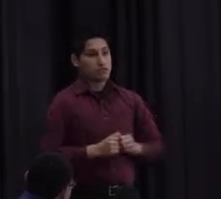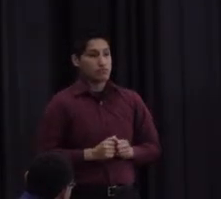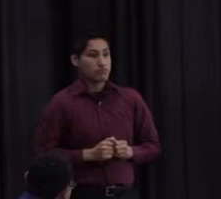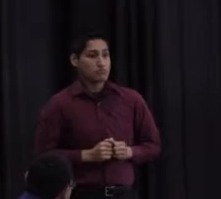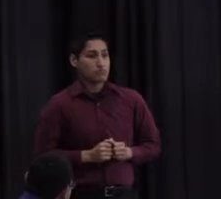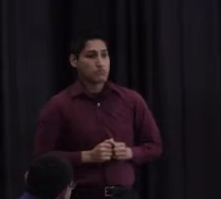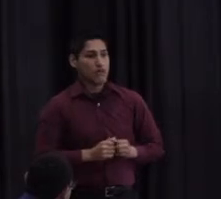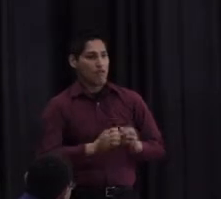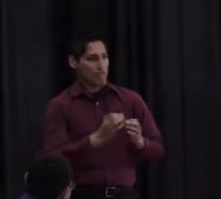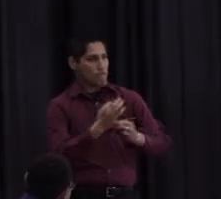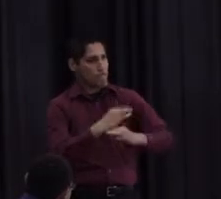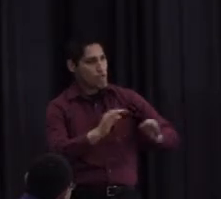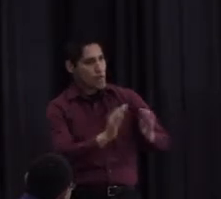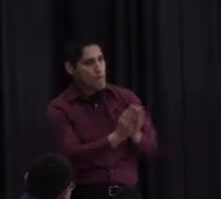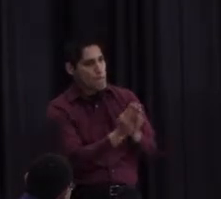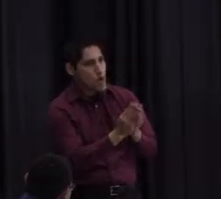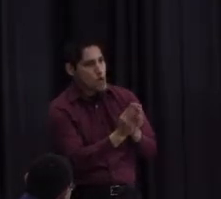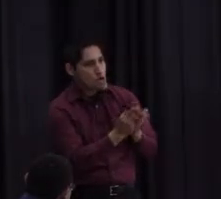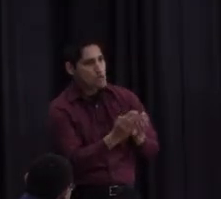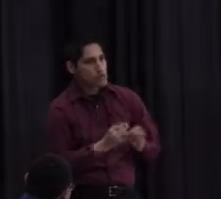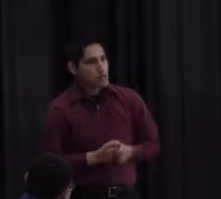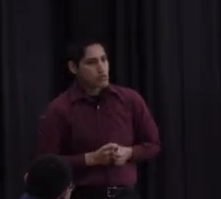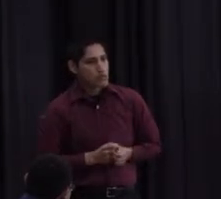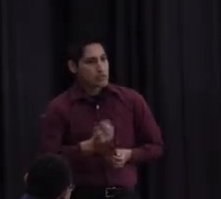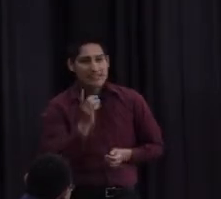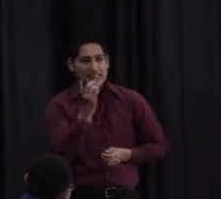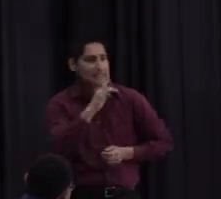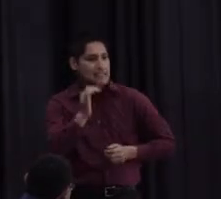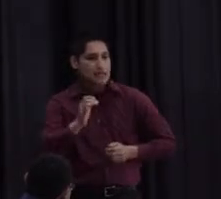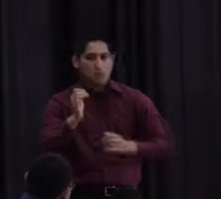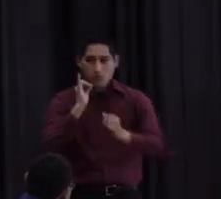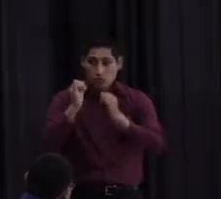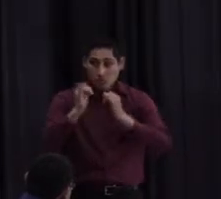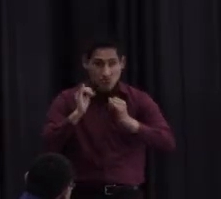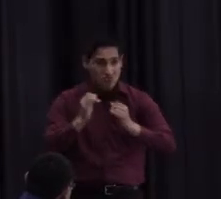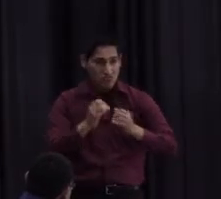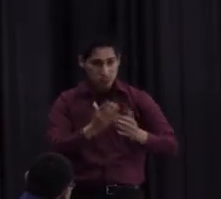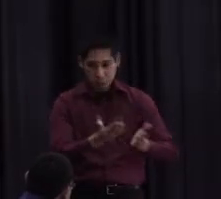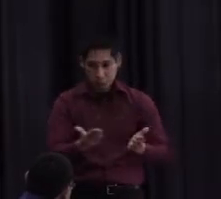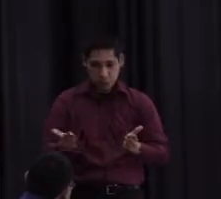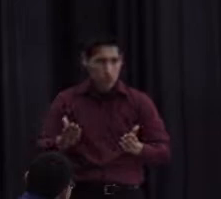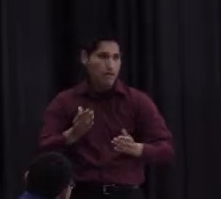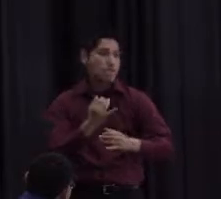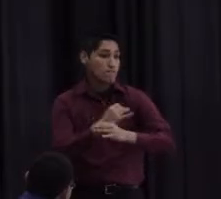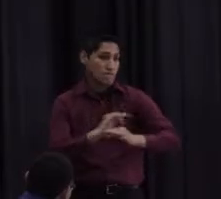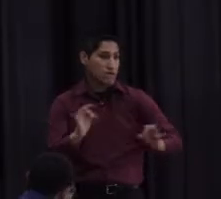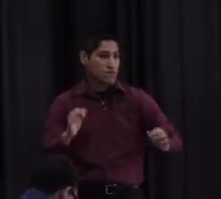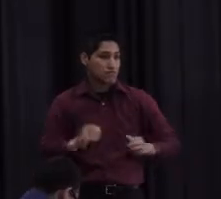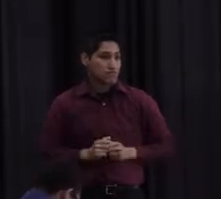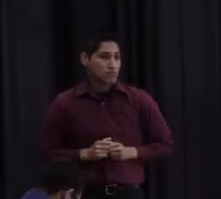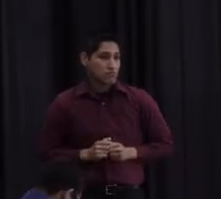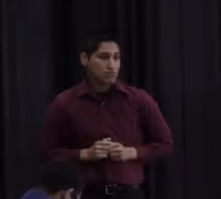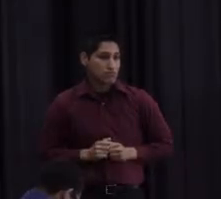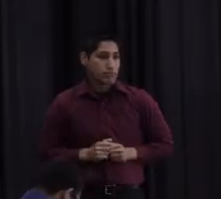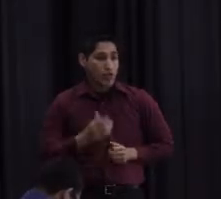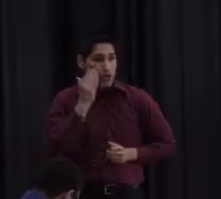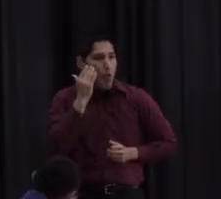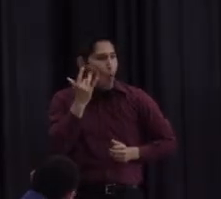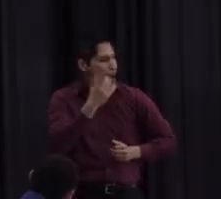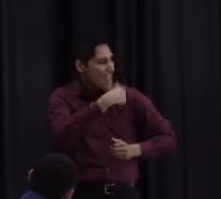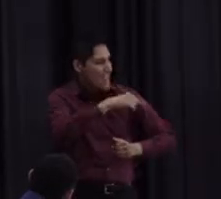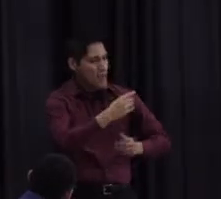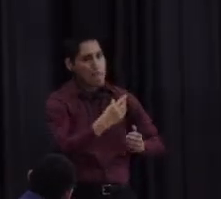free textbooks, and free instructional materials. And so because they were paying for textbooks, and a lot of them were